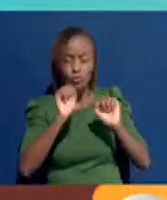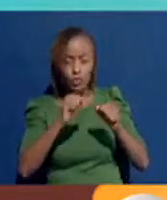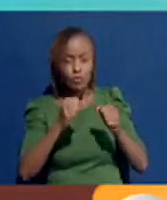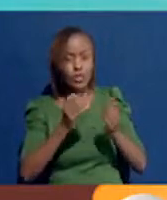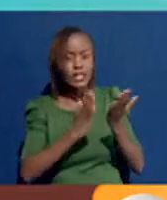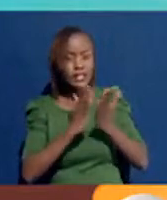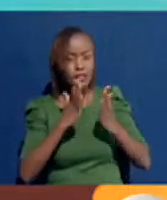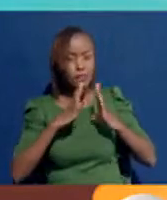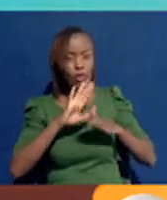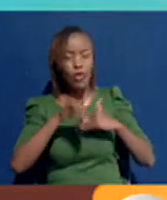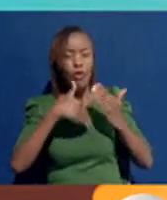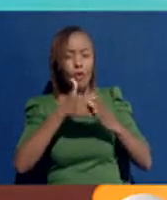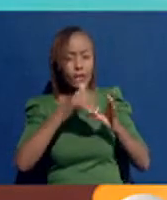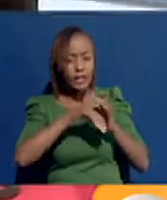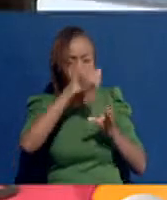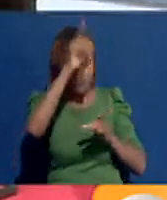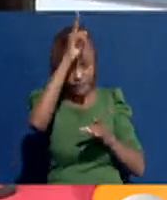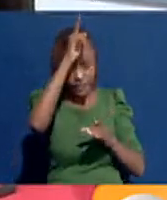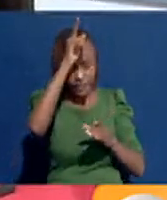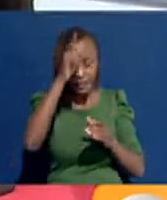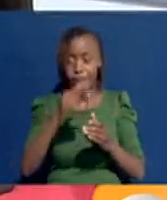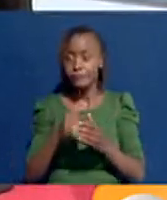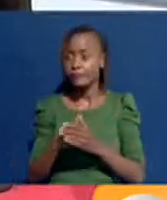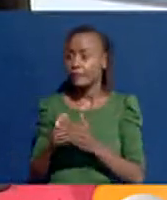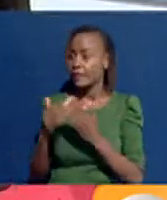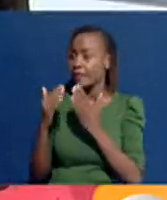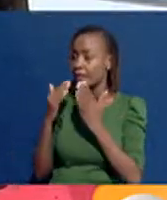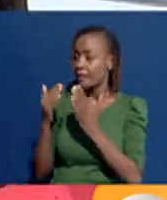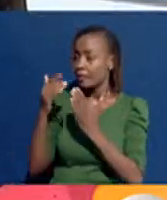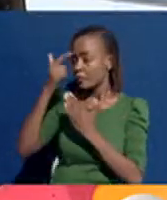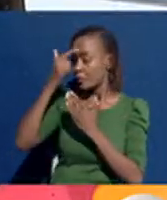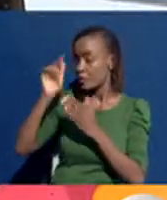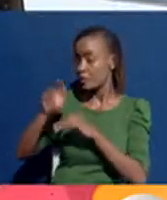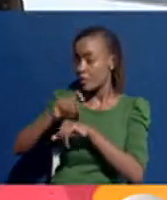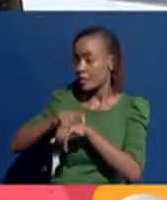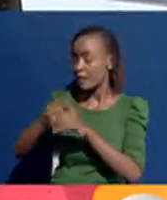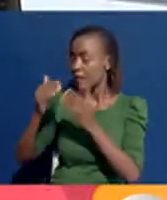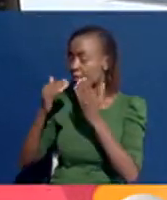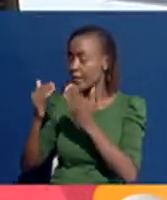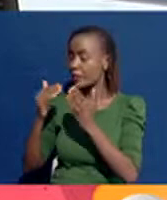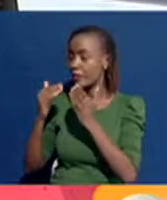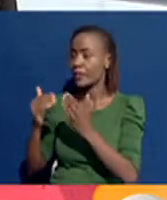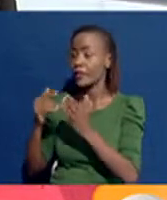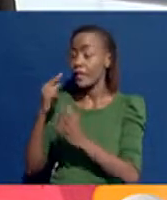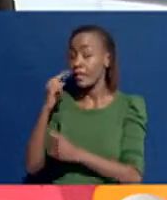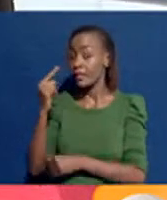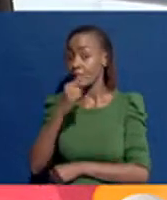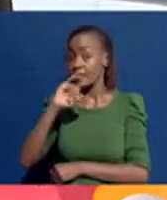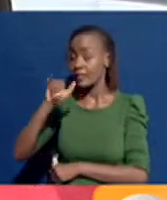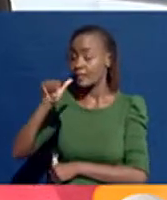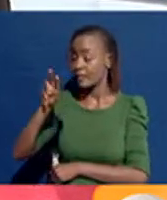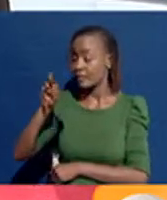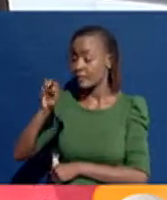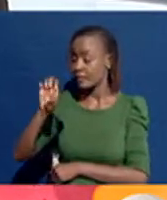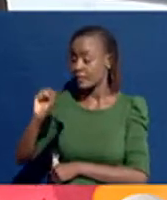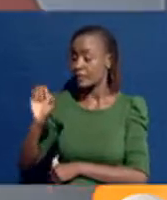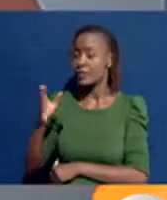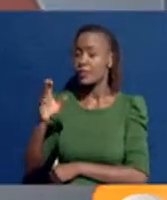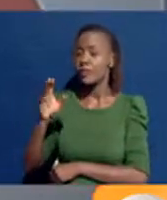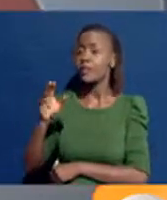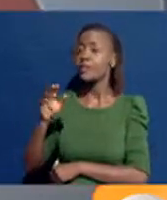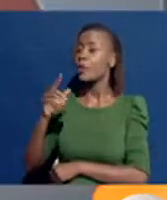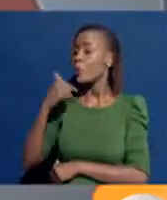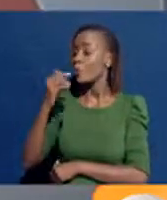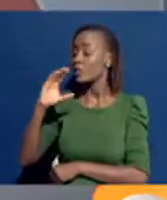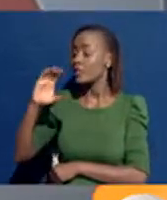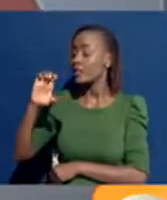areas. Mm. Thank you very much for that and for your time here with us today. James Nyamongo, who's the CEO of the Nairobi Hospital,